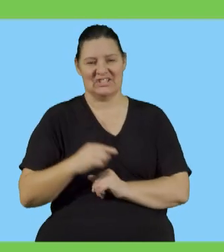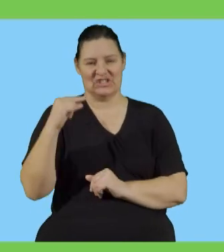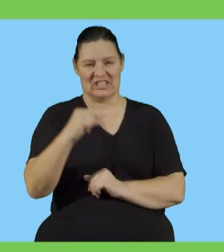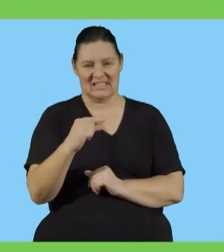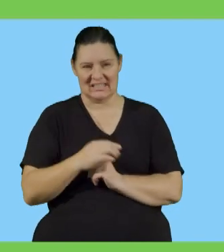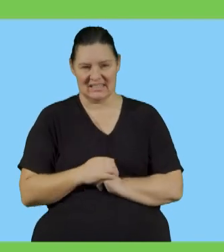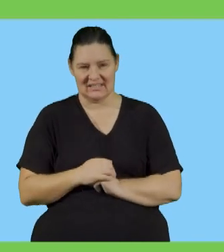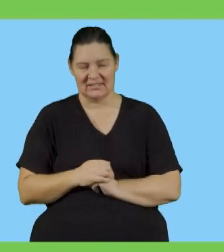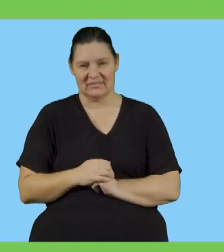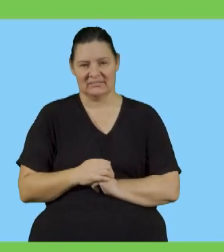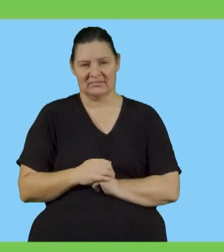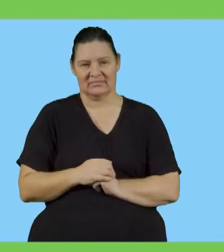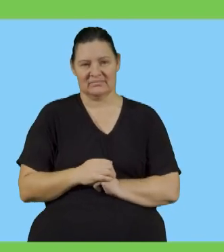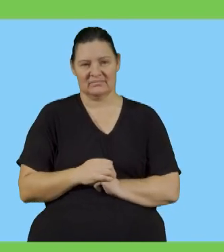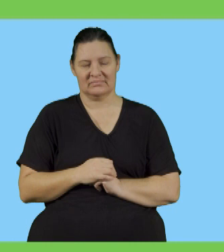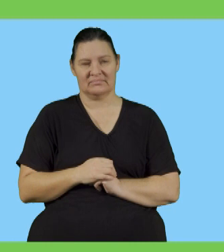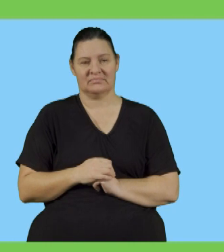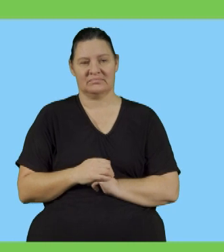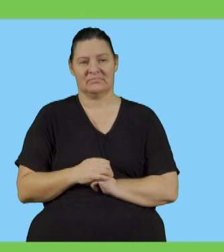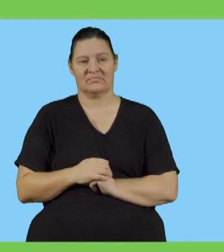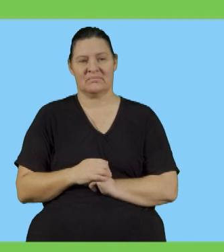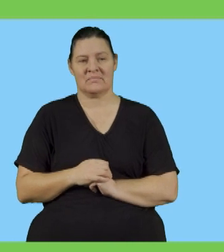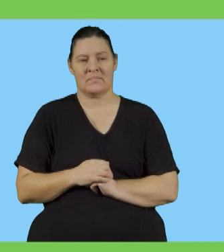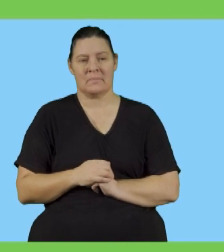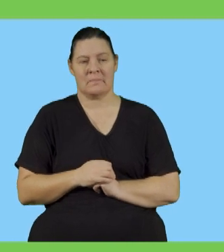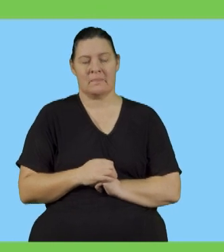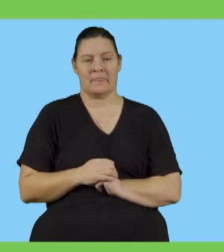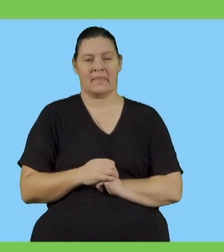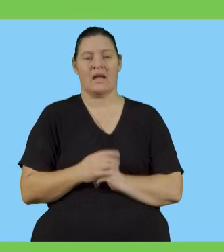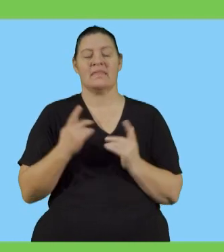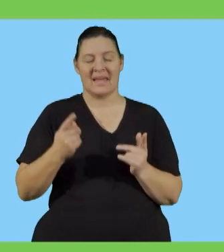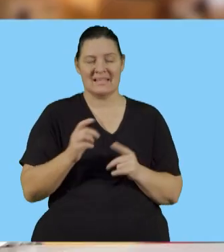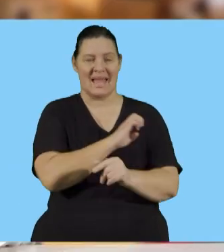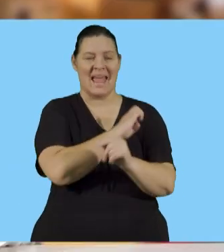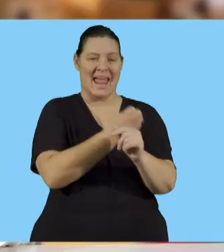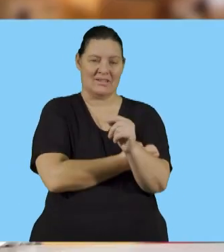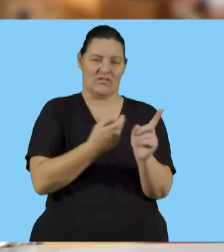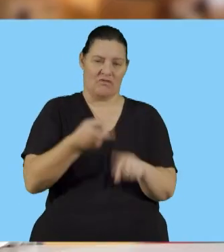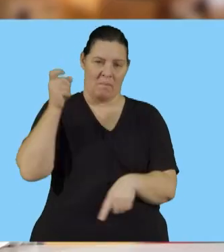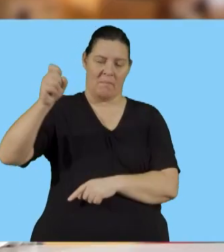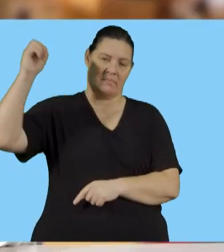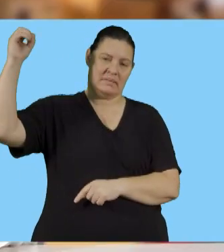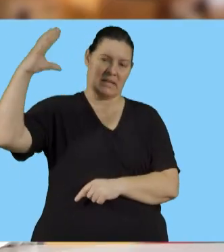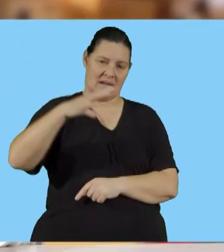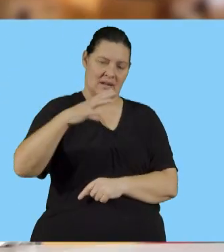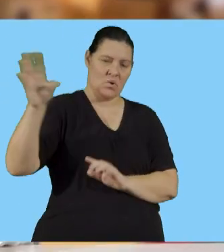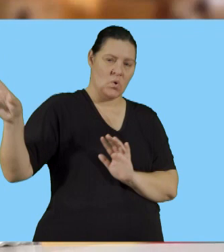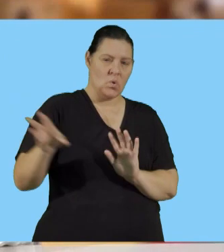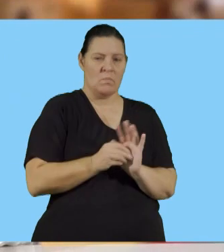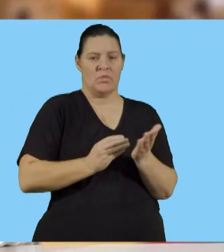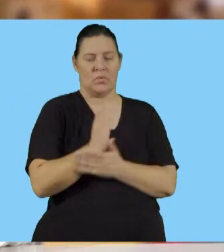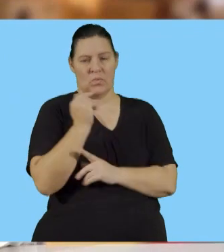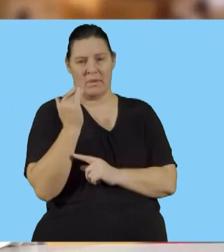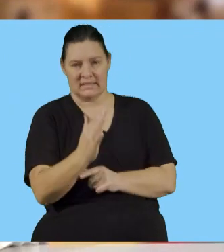right. It is G, radiant energy. That is the energy of the sun, which is absorbed by